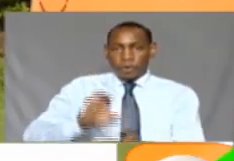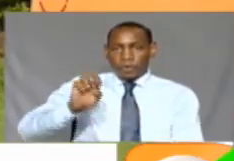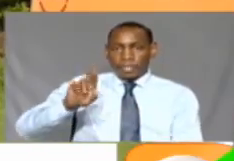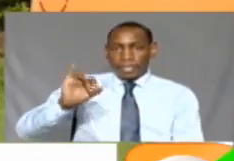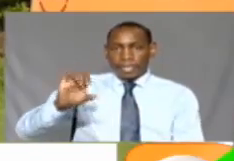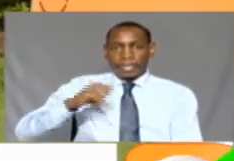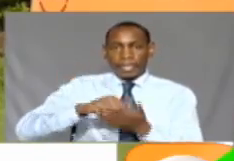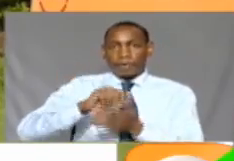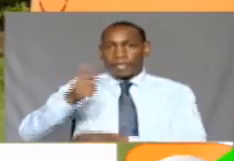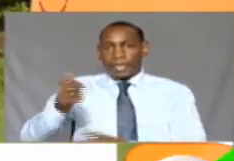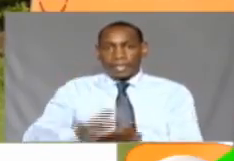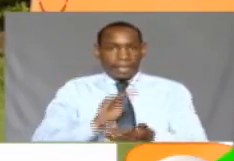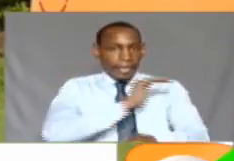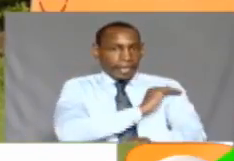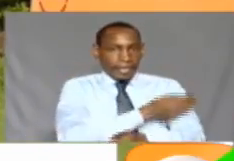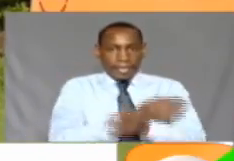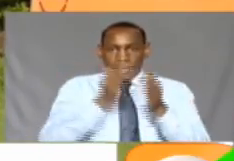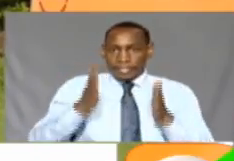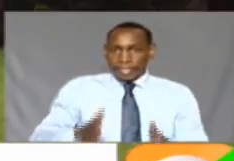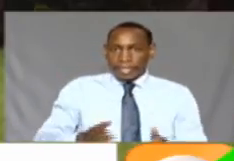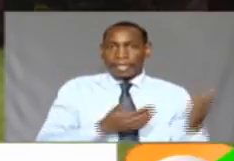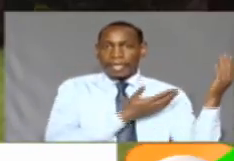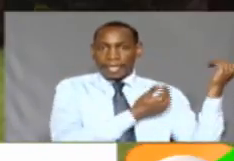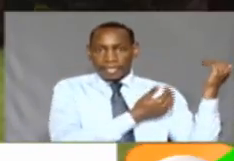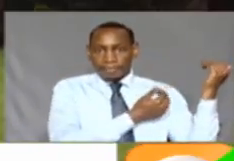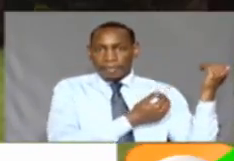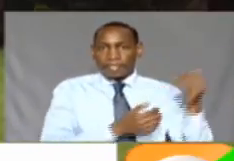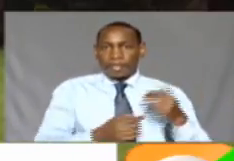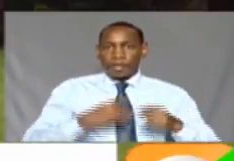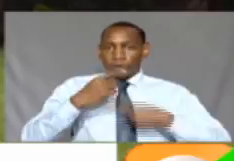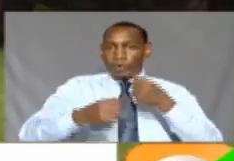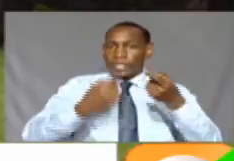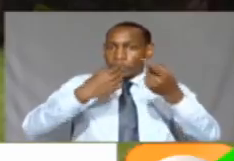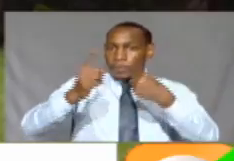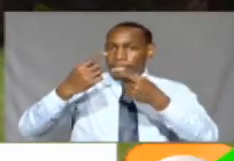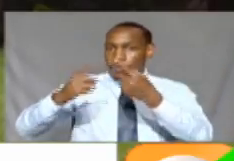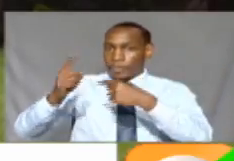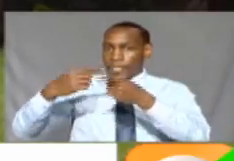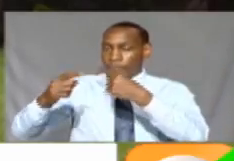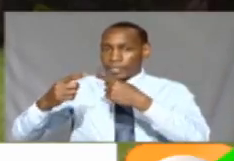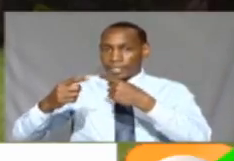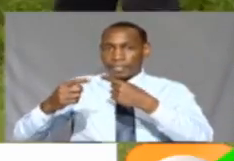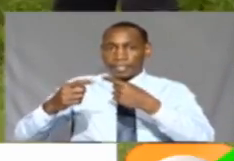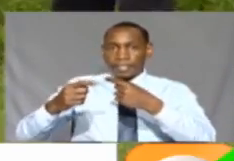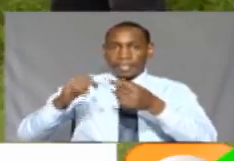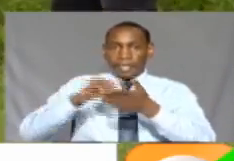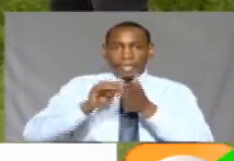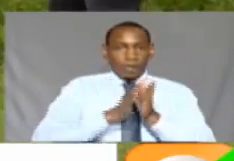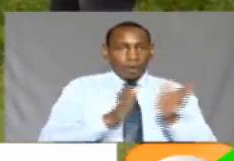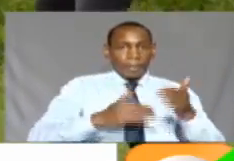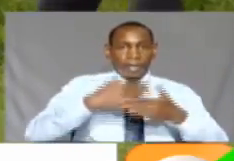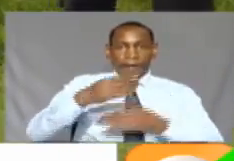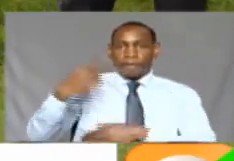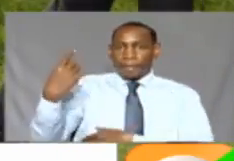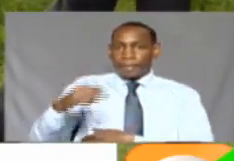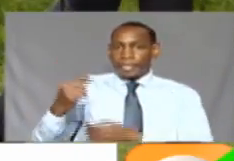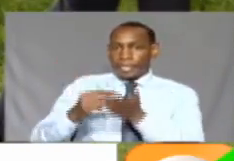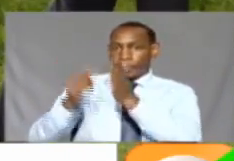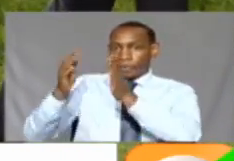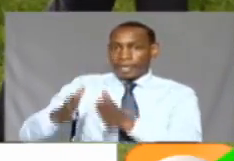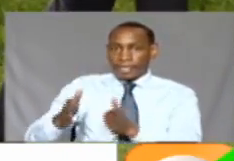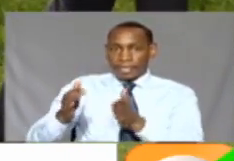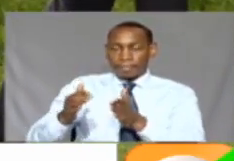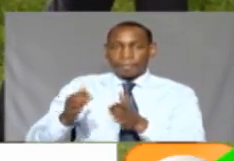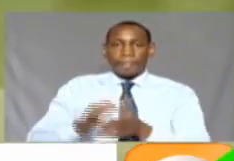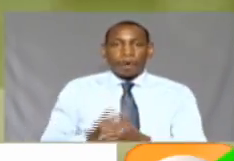among others. Nigeria's Andrew Odo is expected to replicate his winning from the Kitante Open after upstaging Indiza in Uganda a